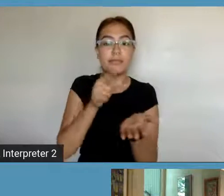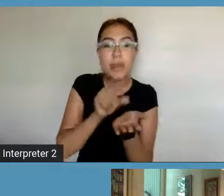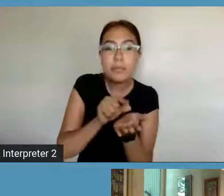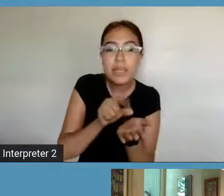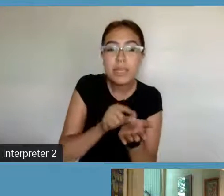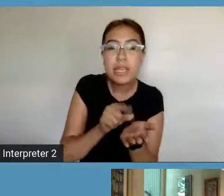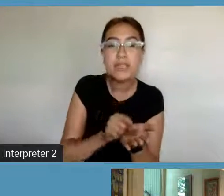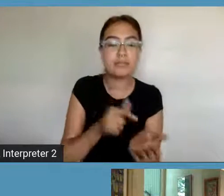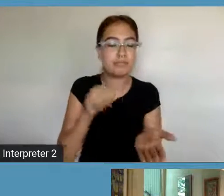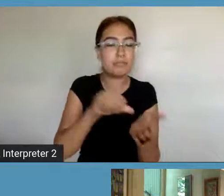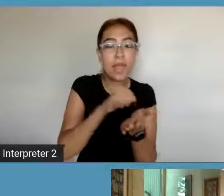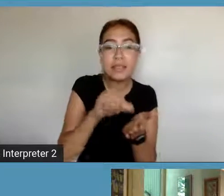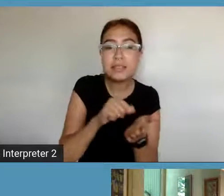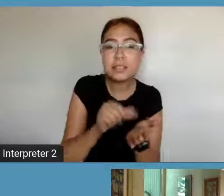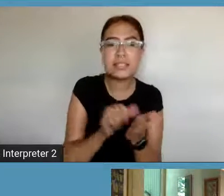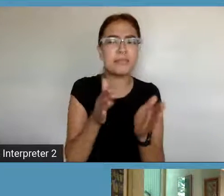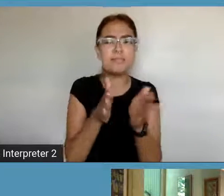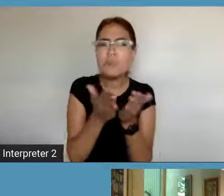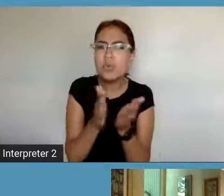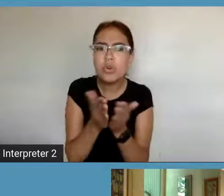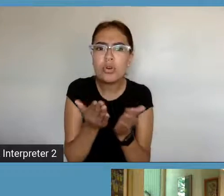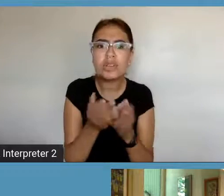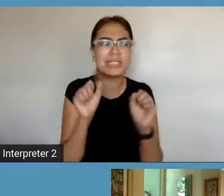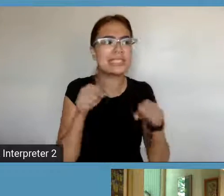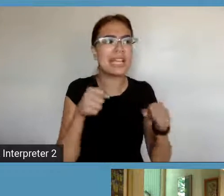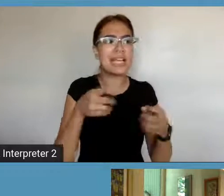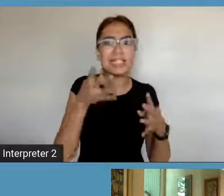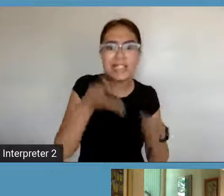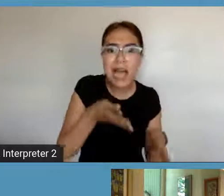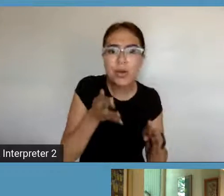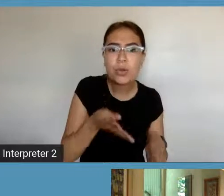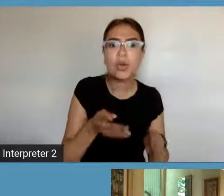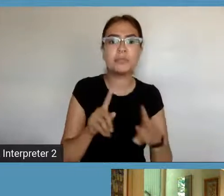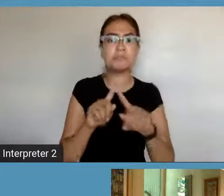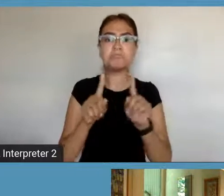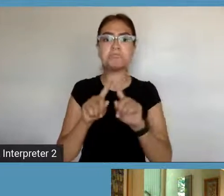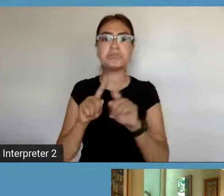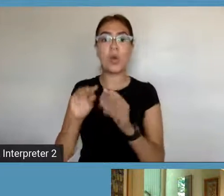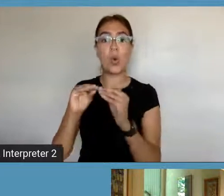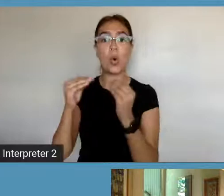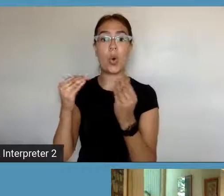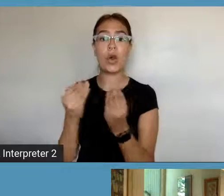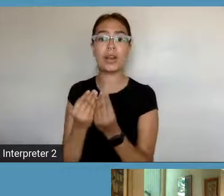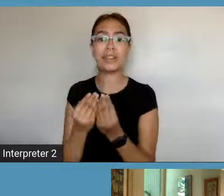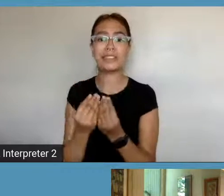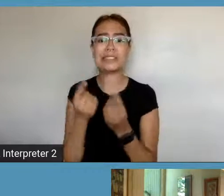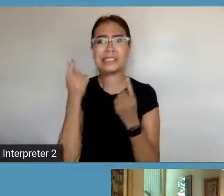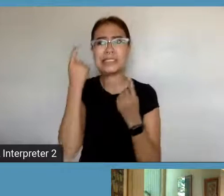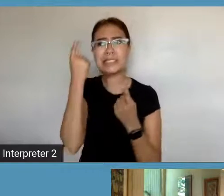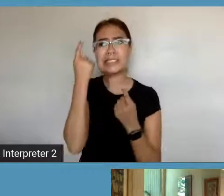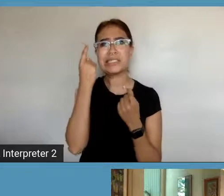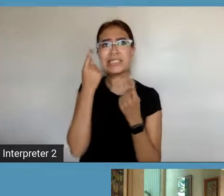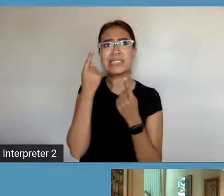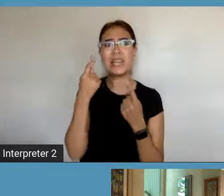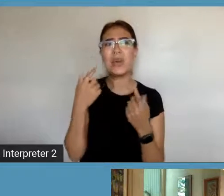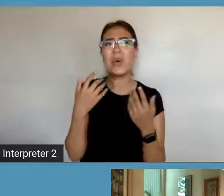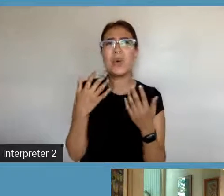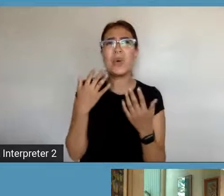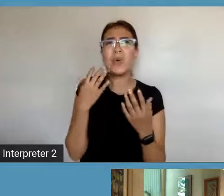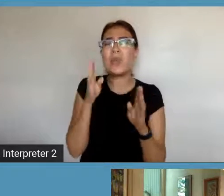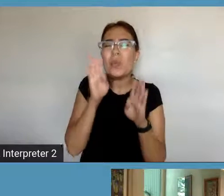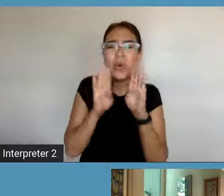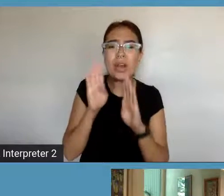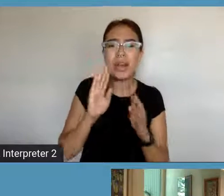downloadable. And, you know, a lot of organizations are concerned about the cost of that and how, you